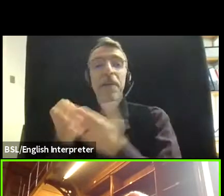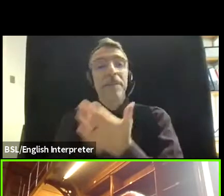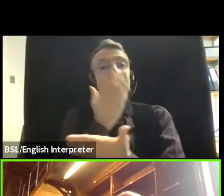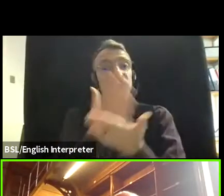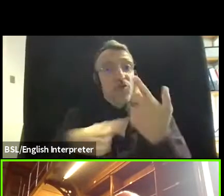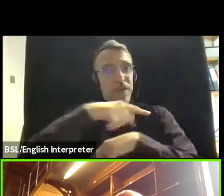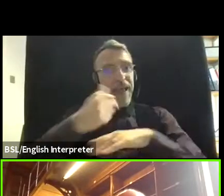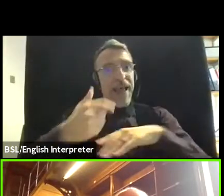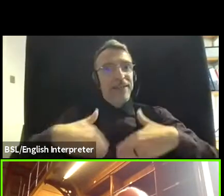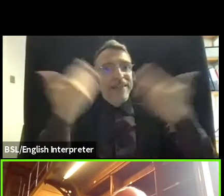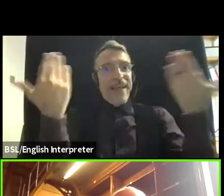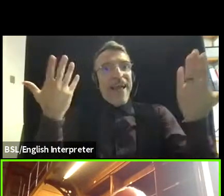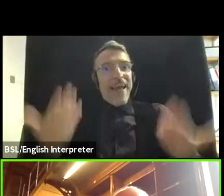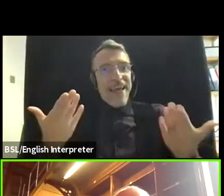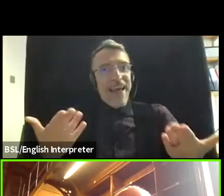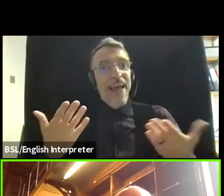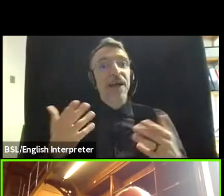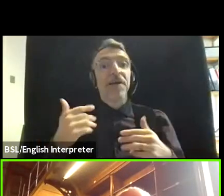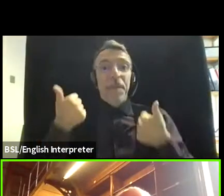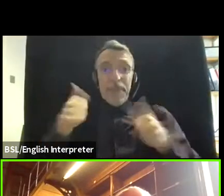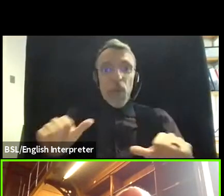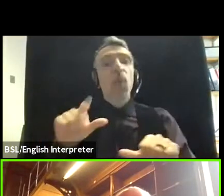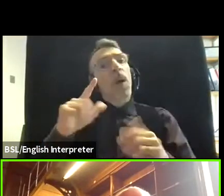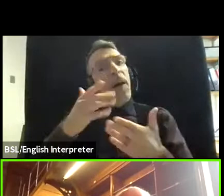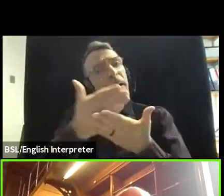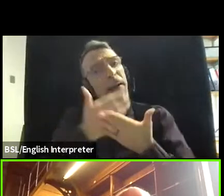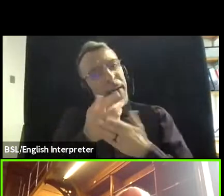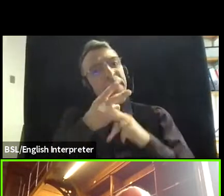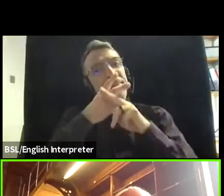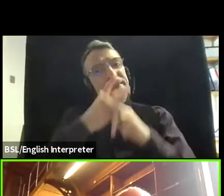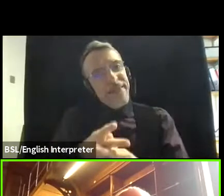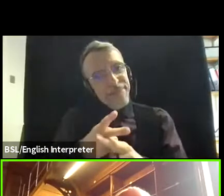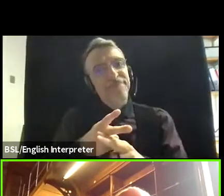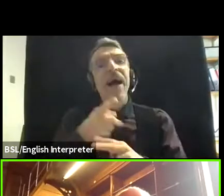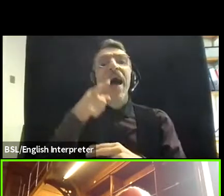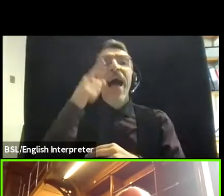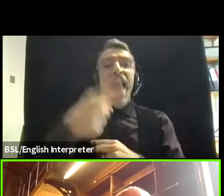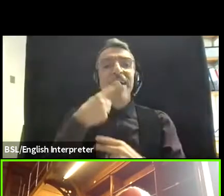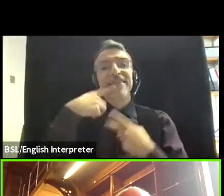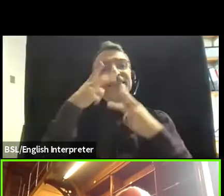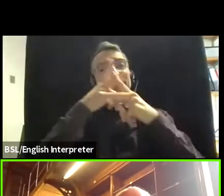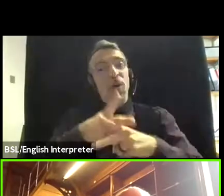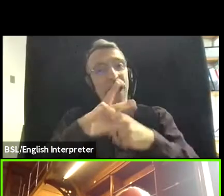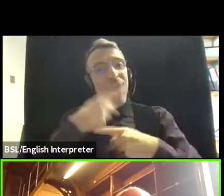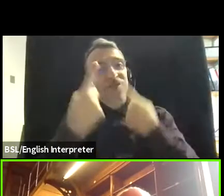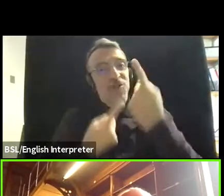you. And I wish you well. Keep safe, God bless, and take care. Thank you so